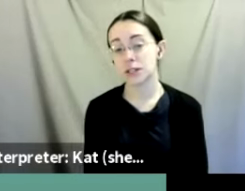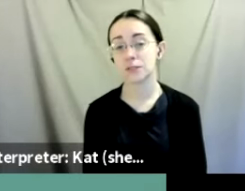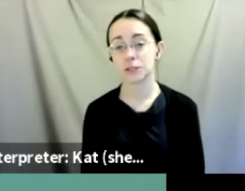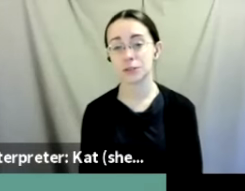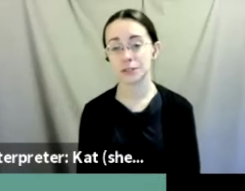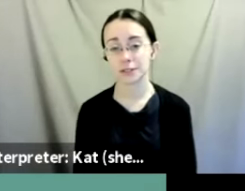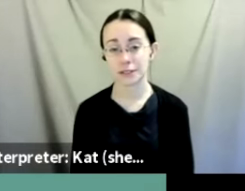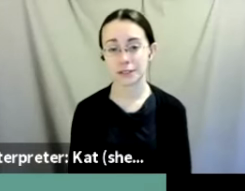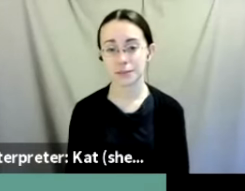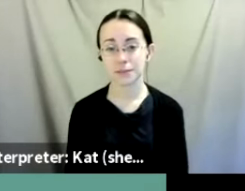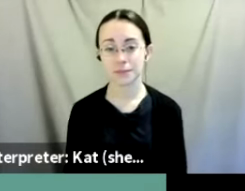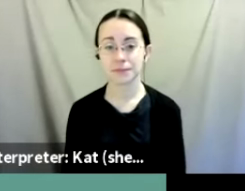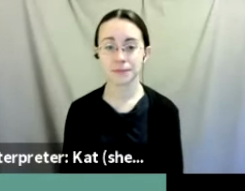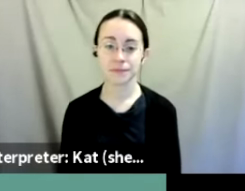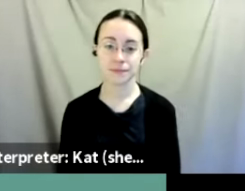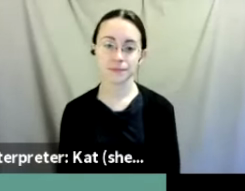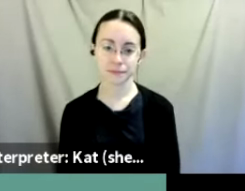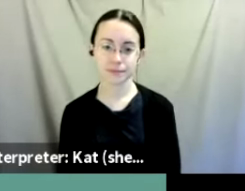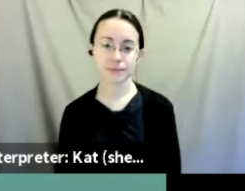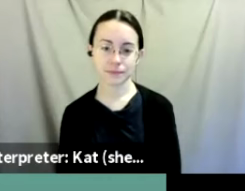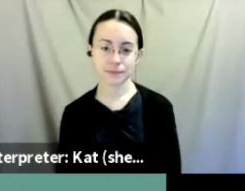as a unique individual to succeed.